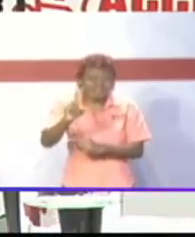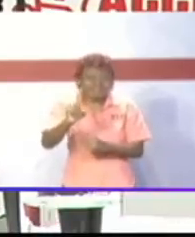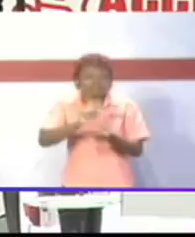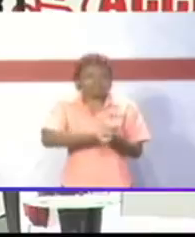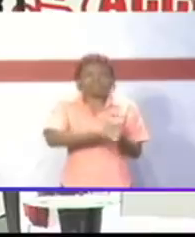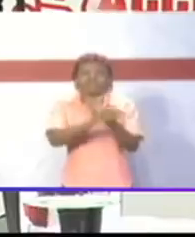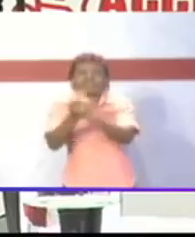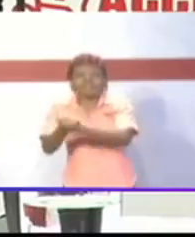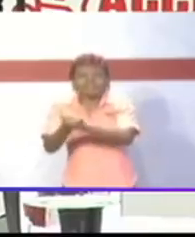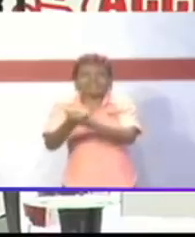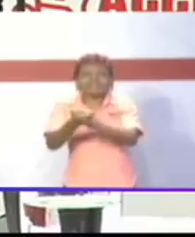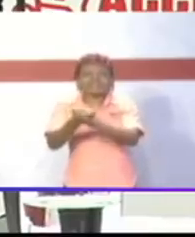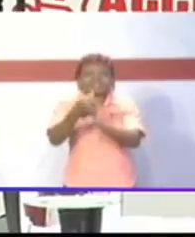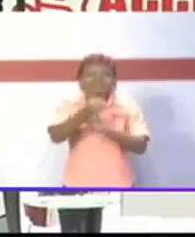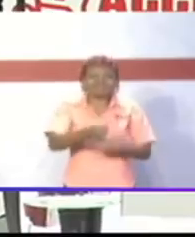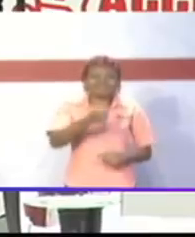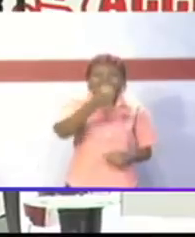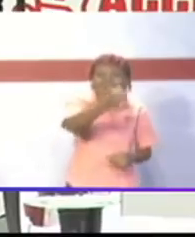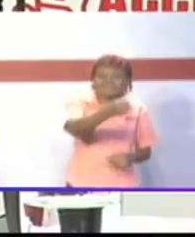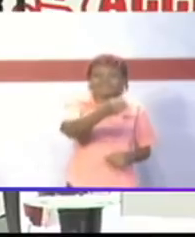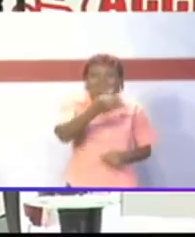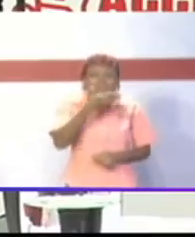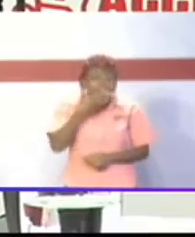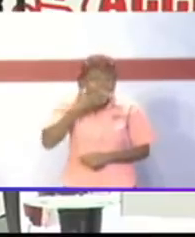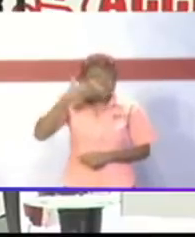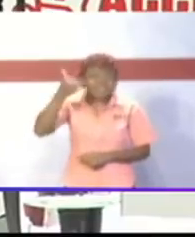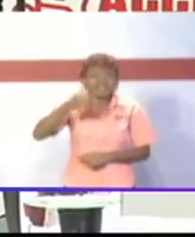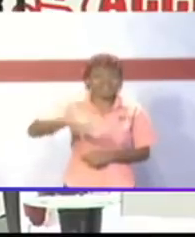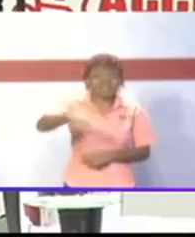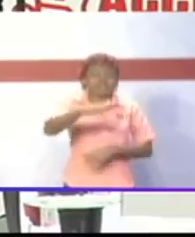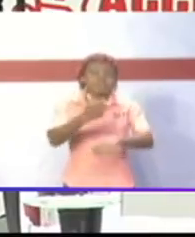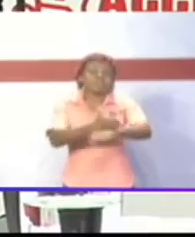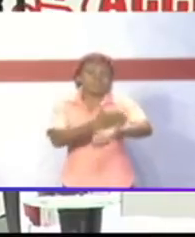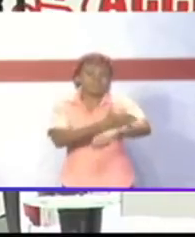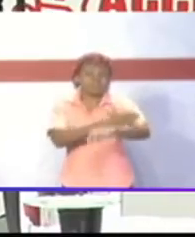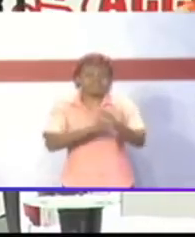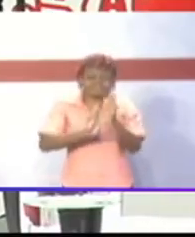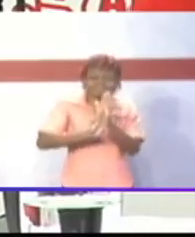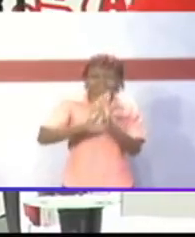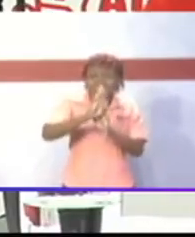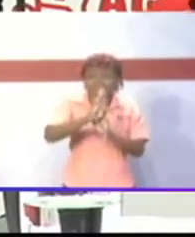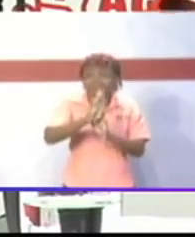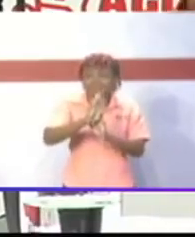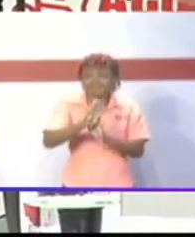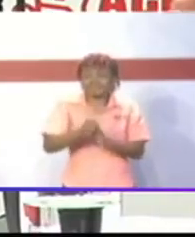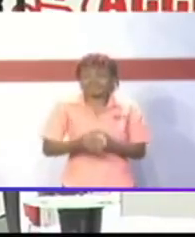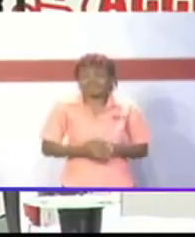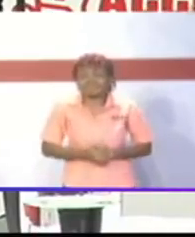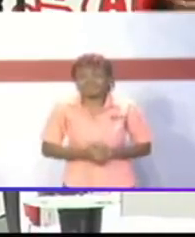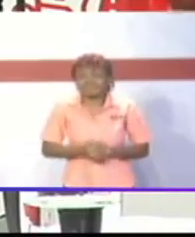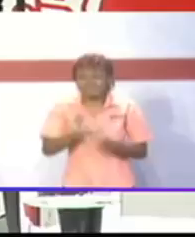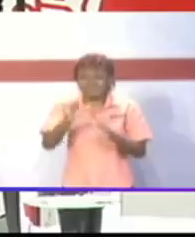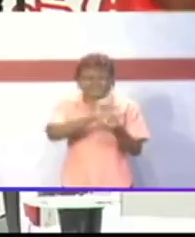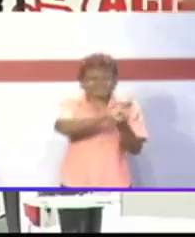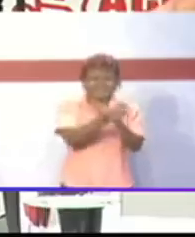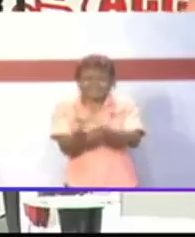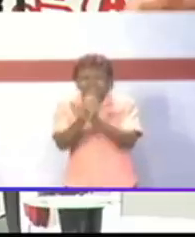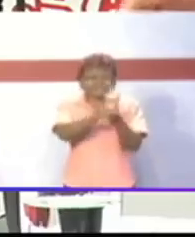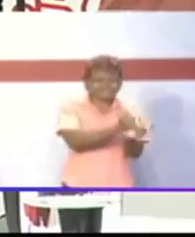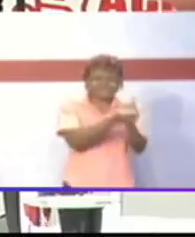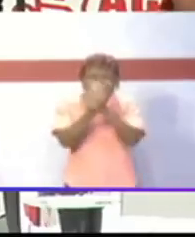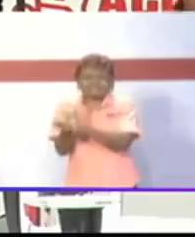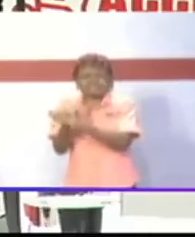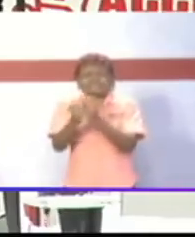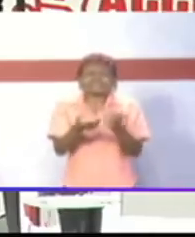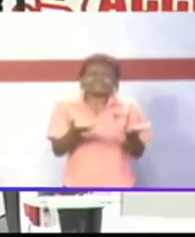have always explained that and have told the population, based on that fluidity in the level of care, the